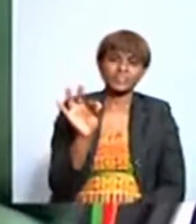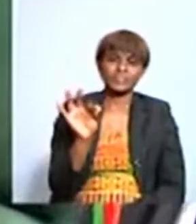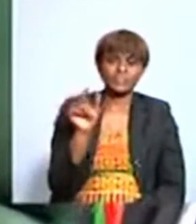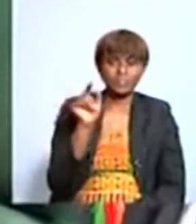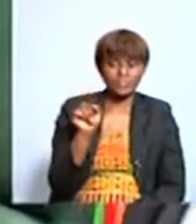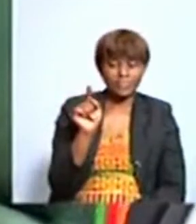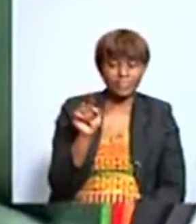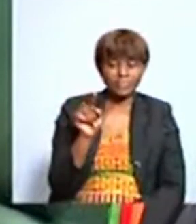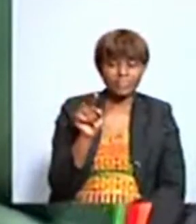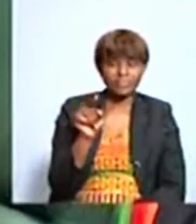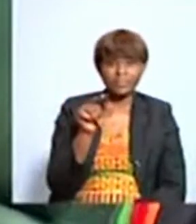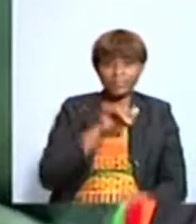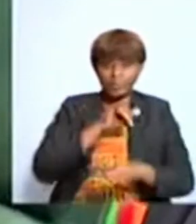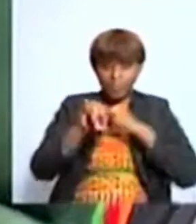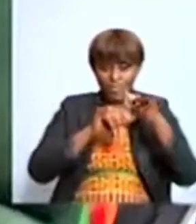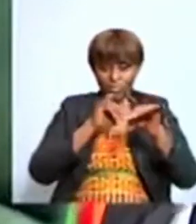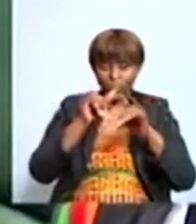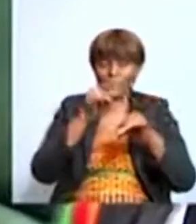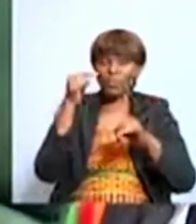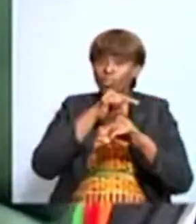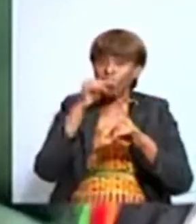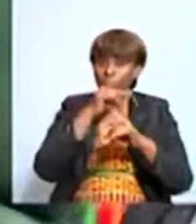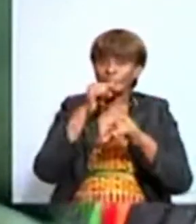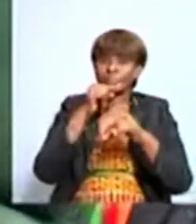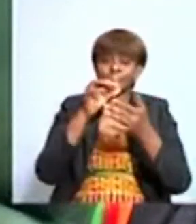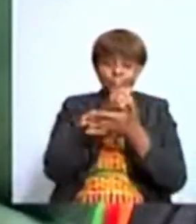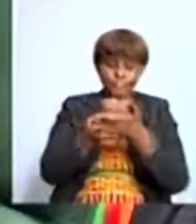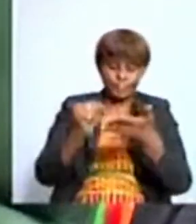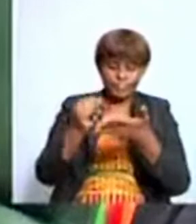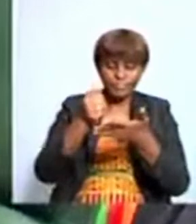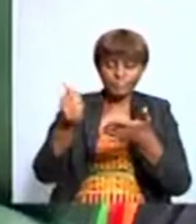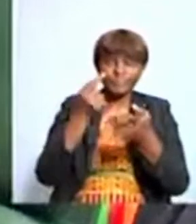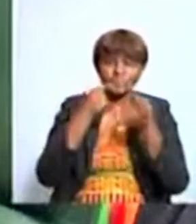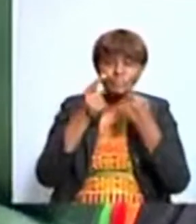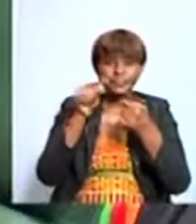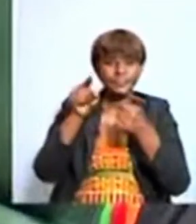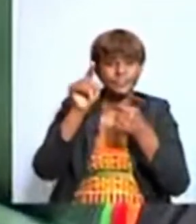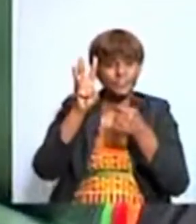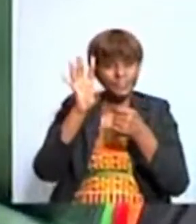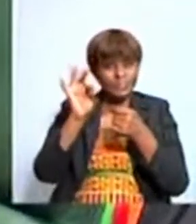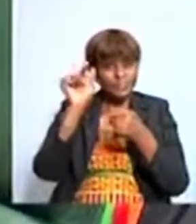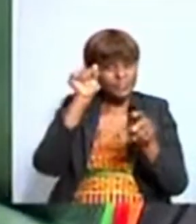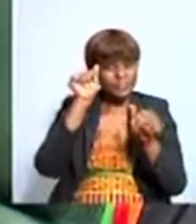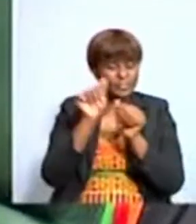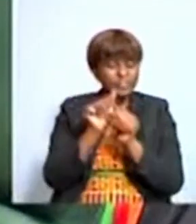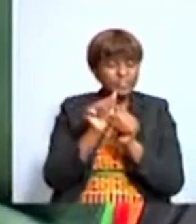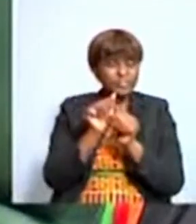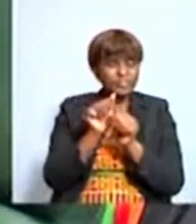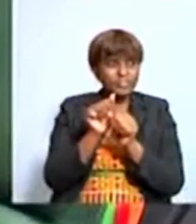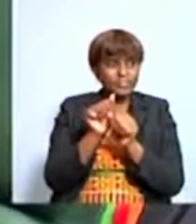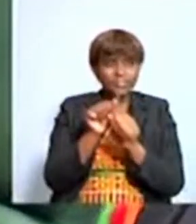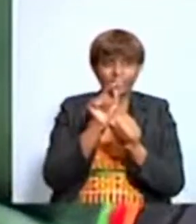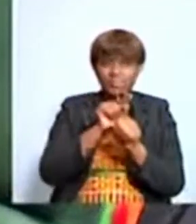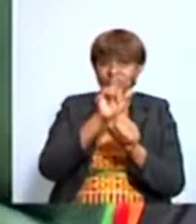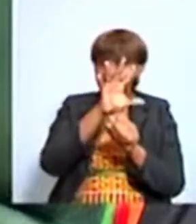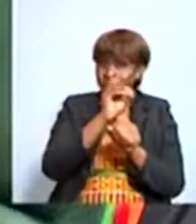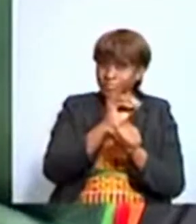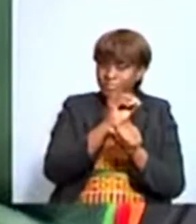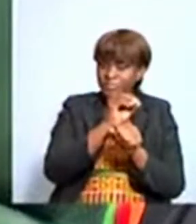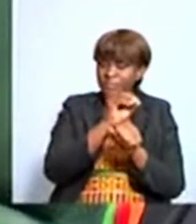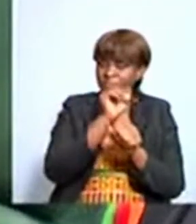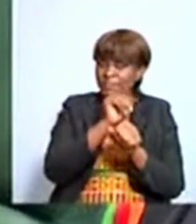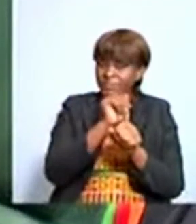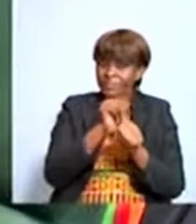false or misleading statement. Any debate, any objection, clause 49 is agreed to. Clause